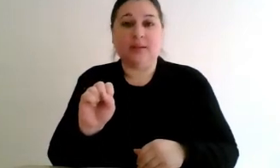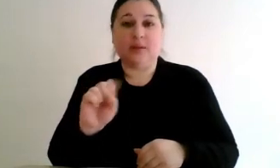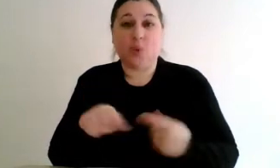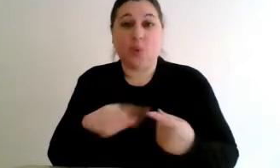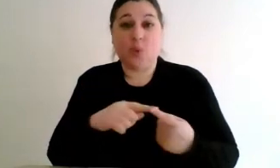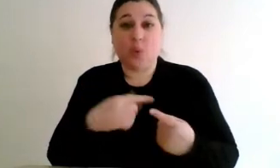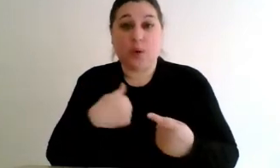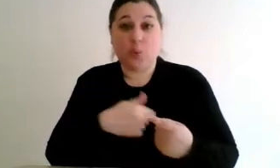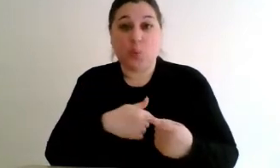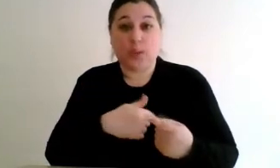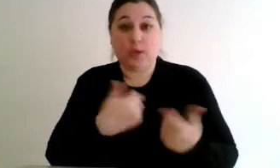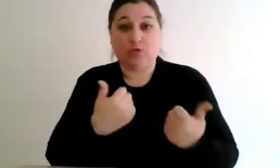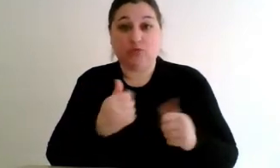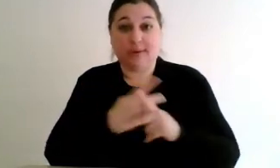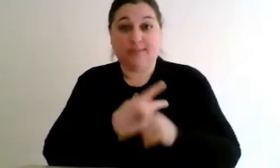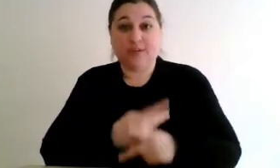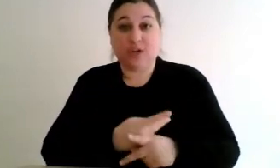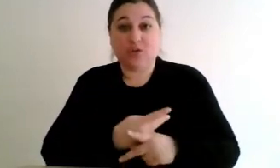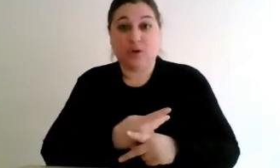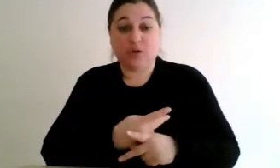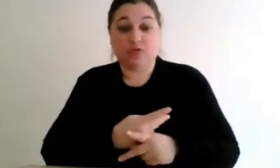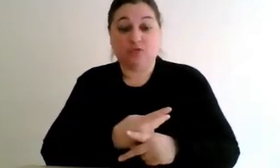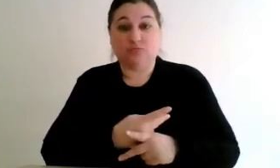When we are solving one-step